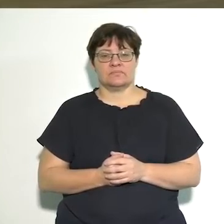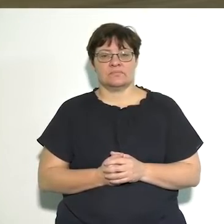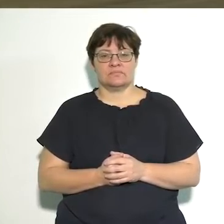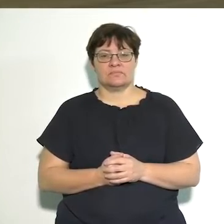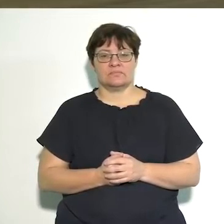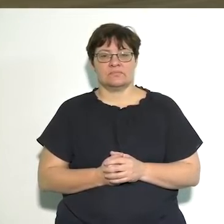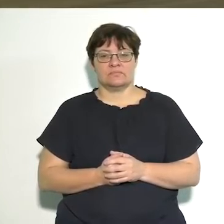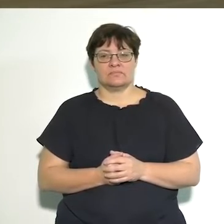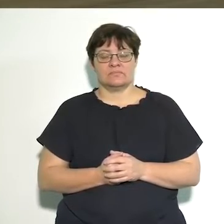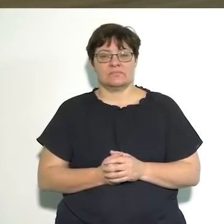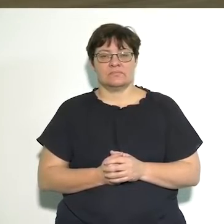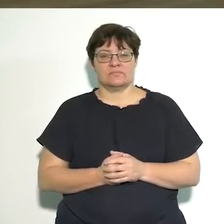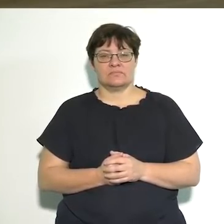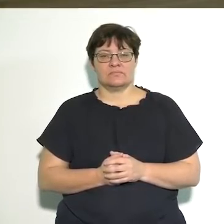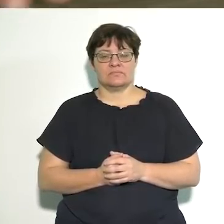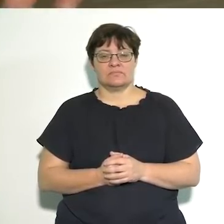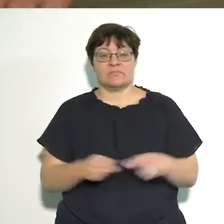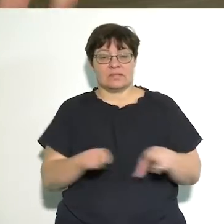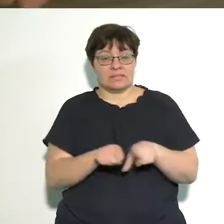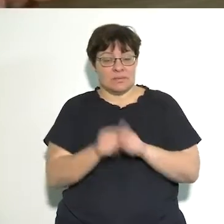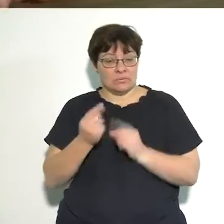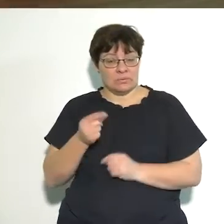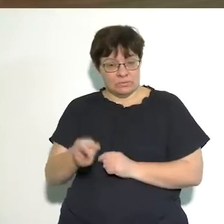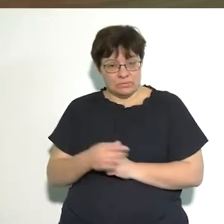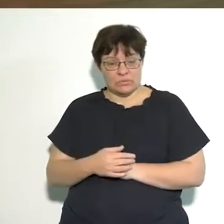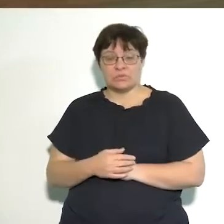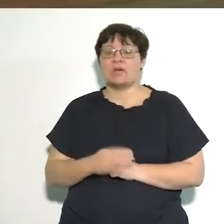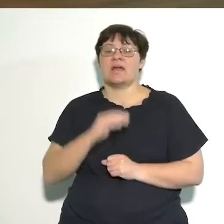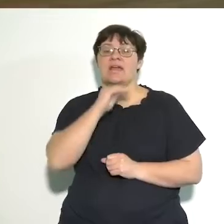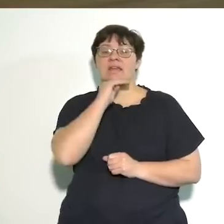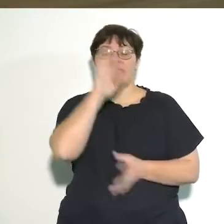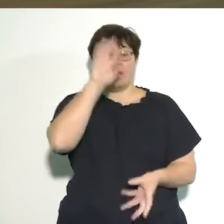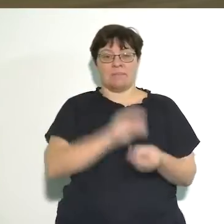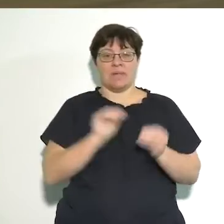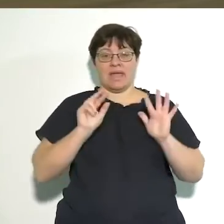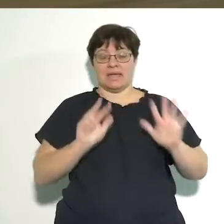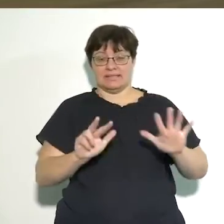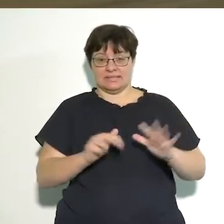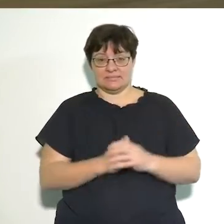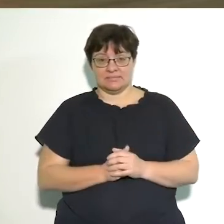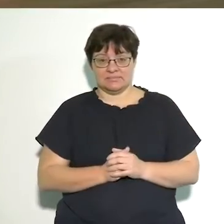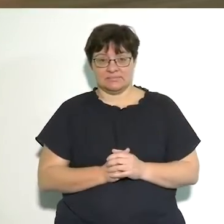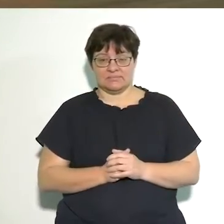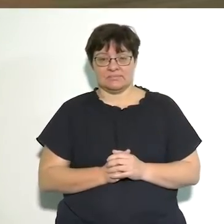Okay. And fold this as well. So now I should have enough for 8